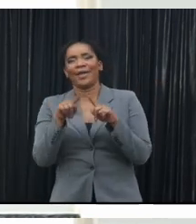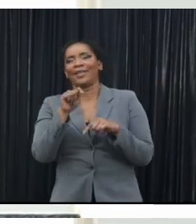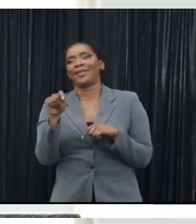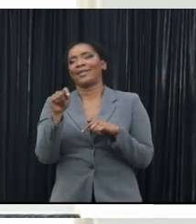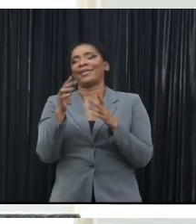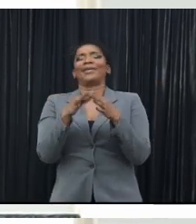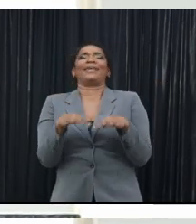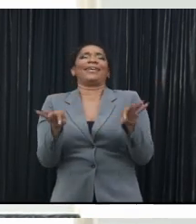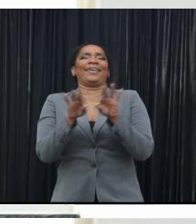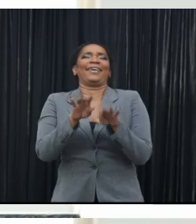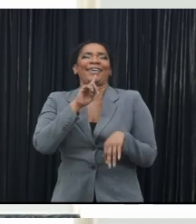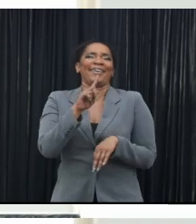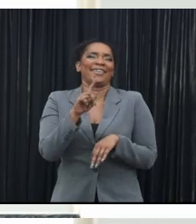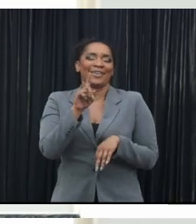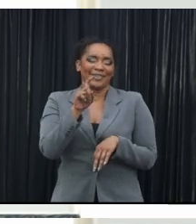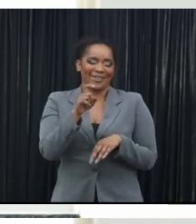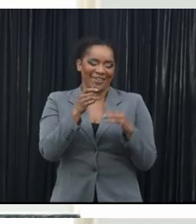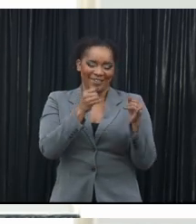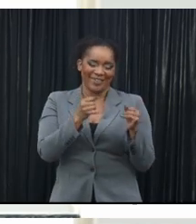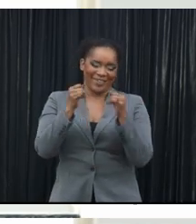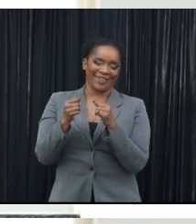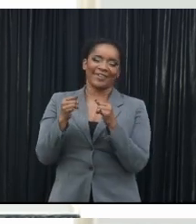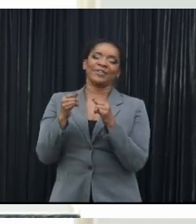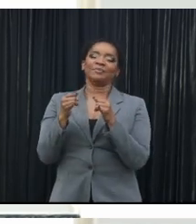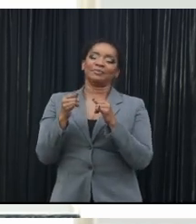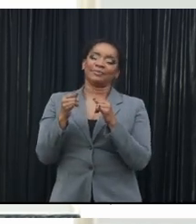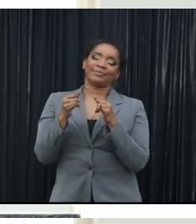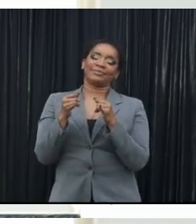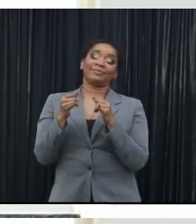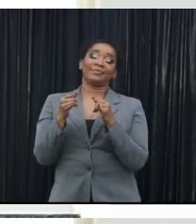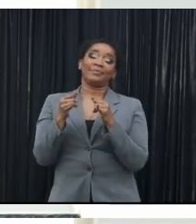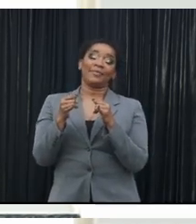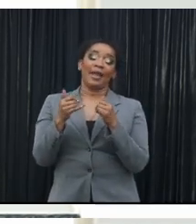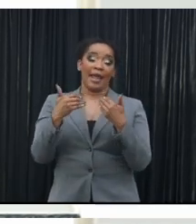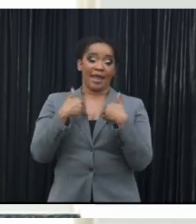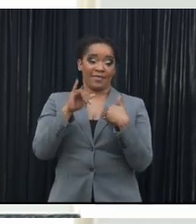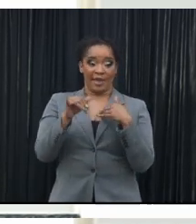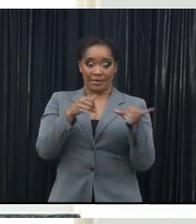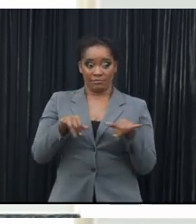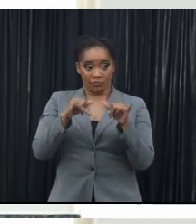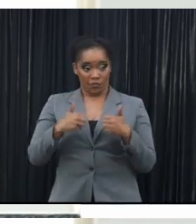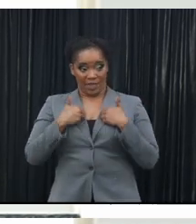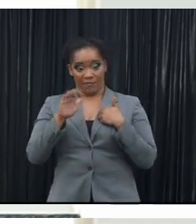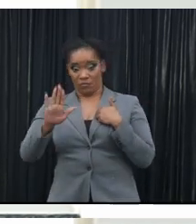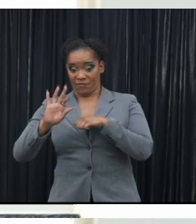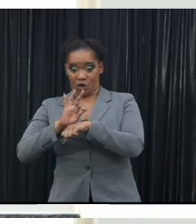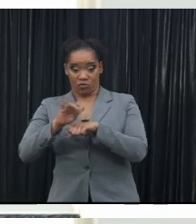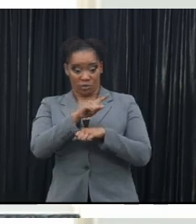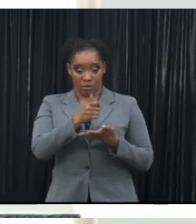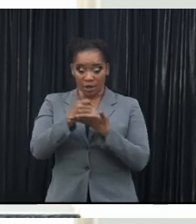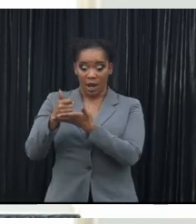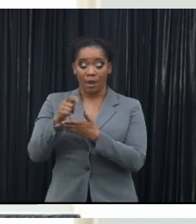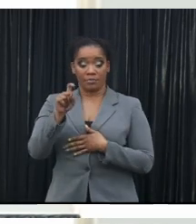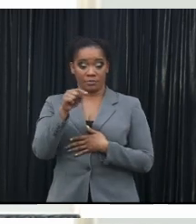an impairment that substantially limits a major life function? And is there a need of that animal to assist them? Is there a nexus to